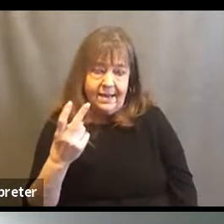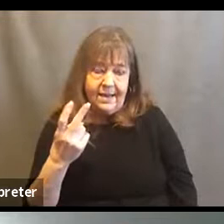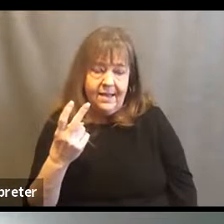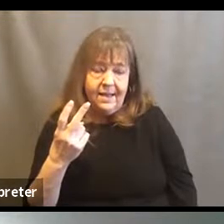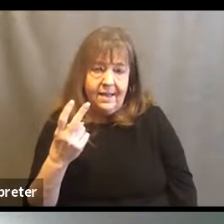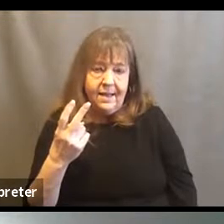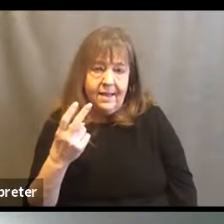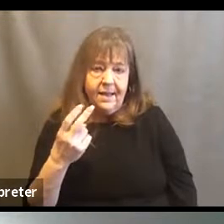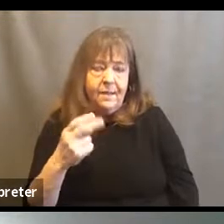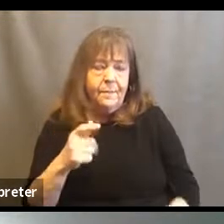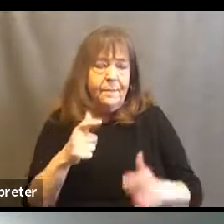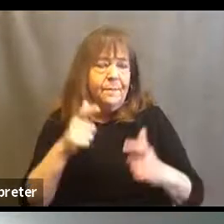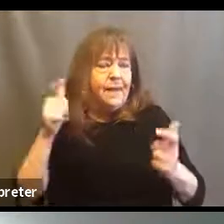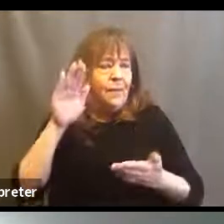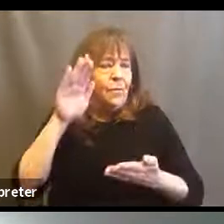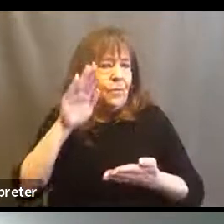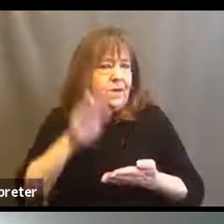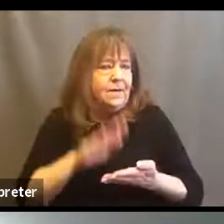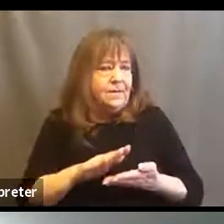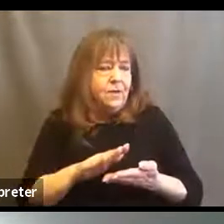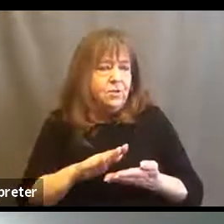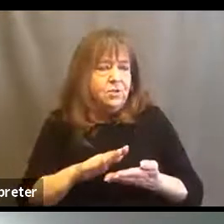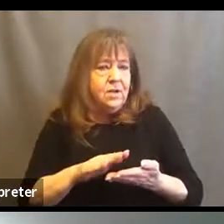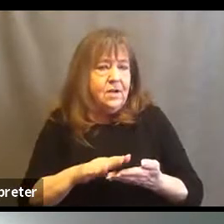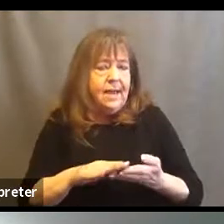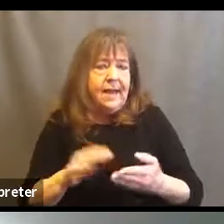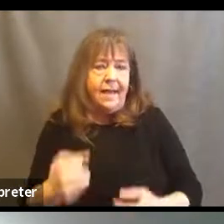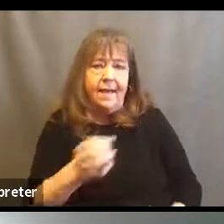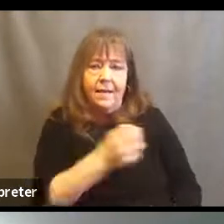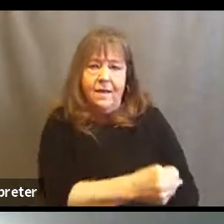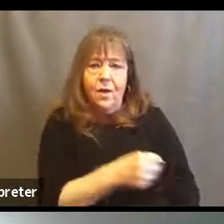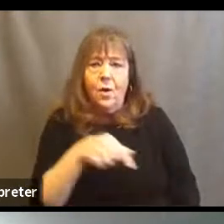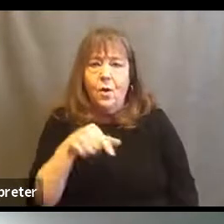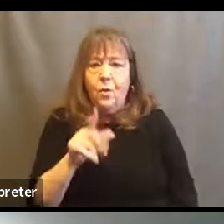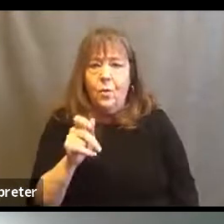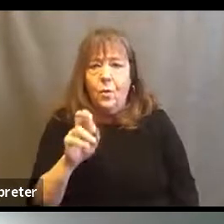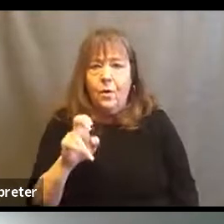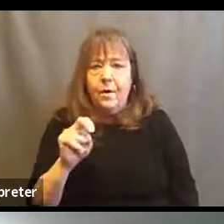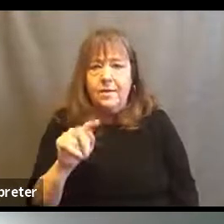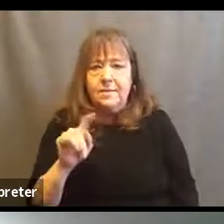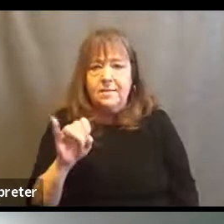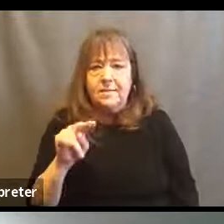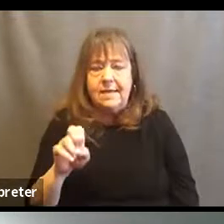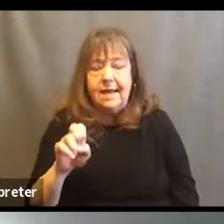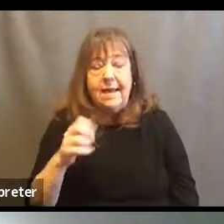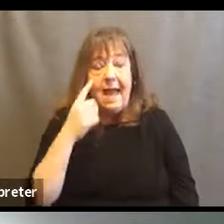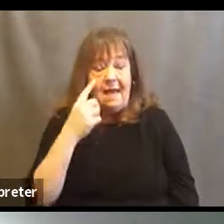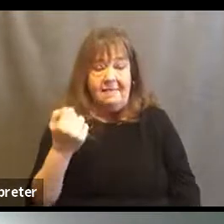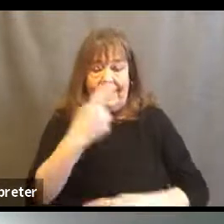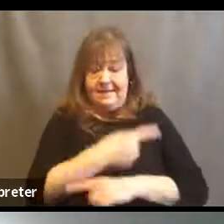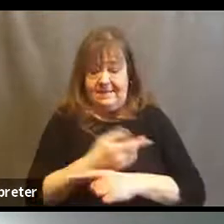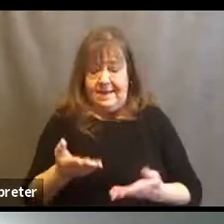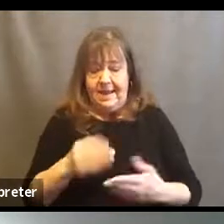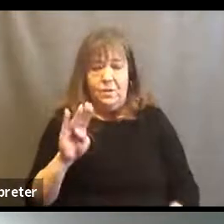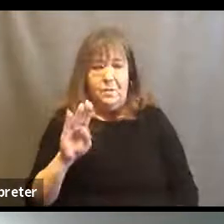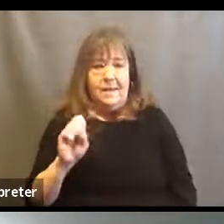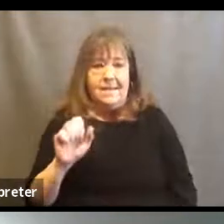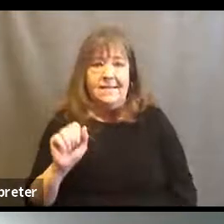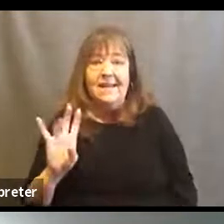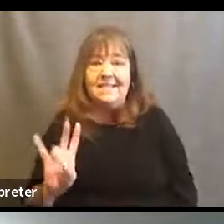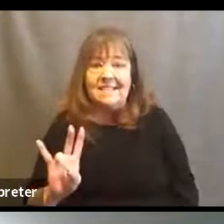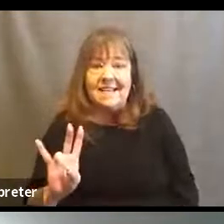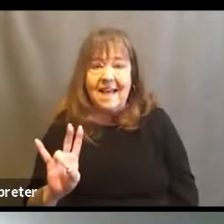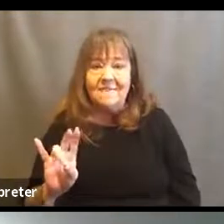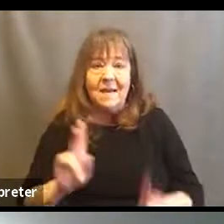dramatic reduction in quarantines of our staff here at BSA. Today, I think our total was 7